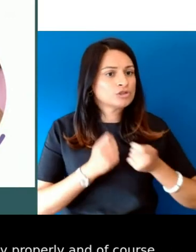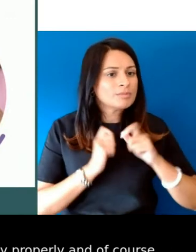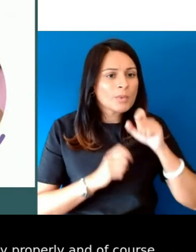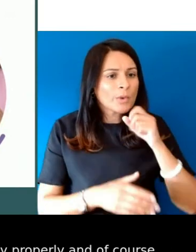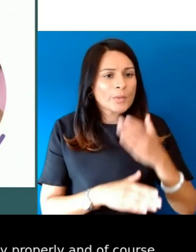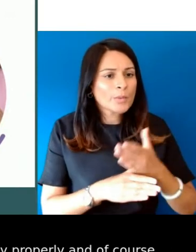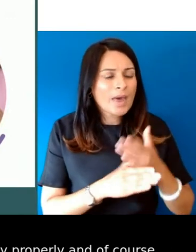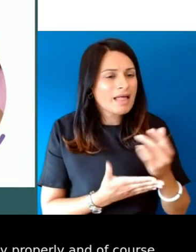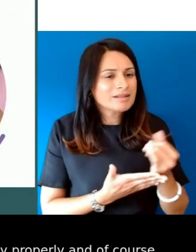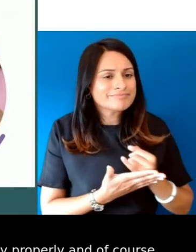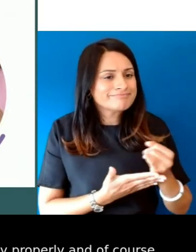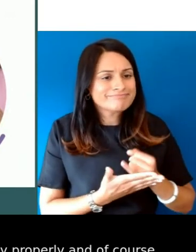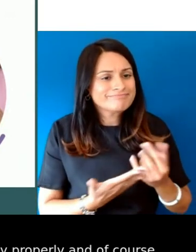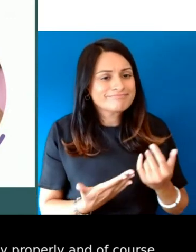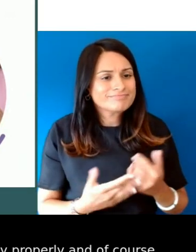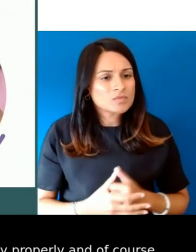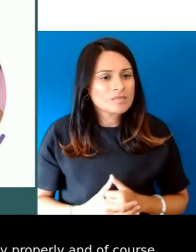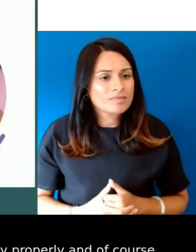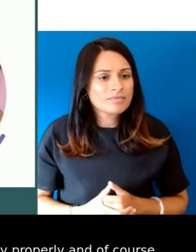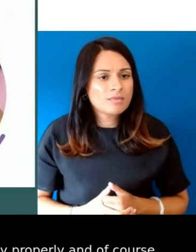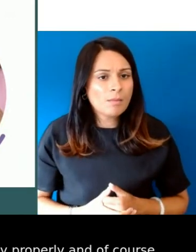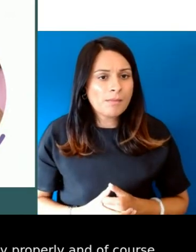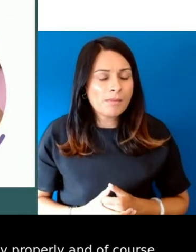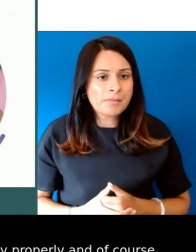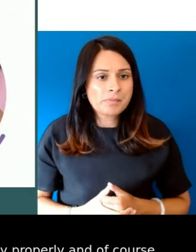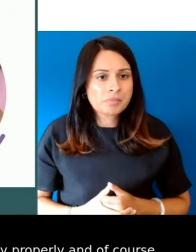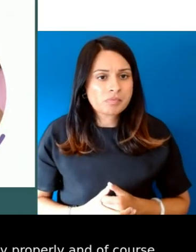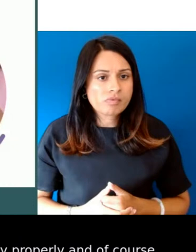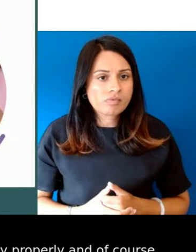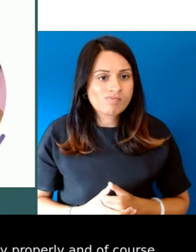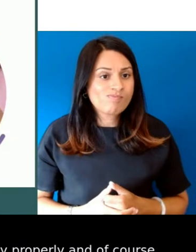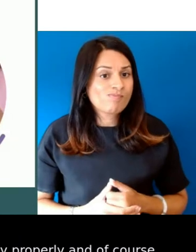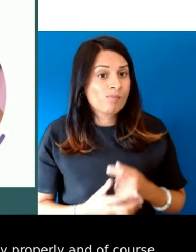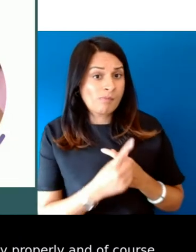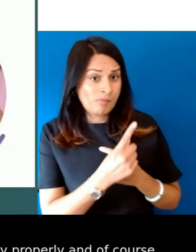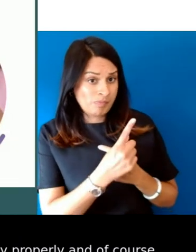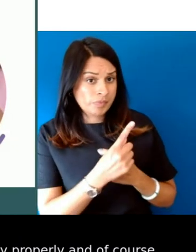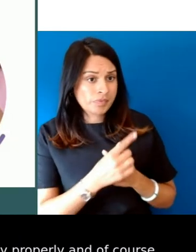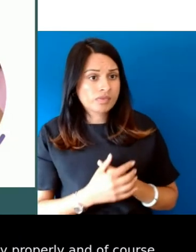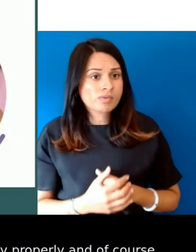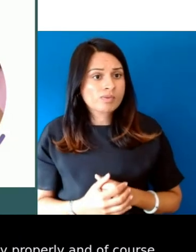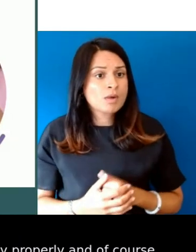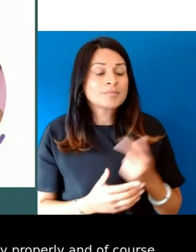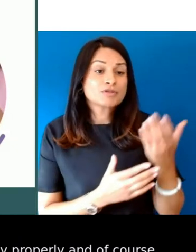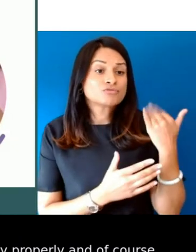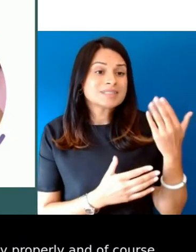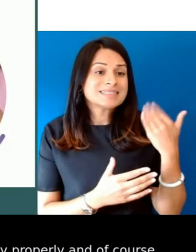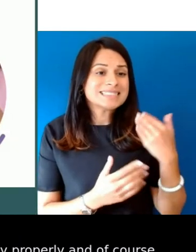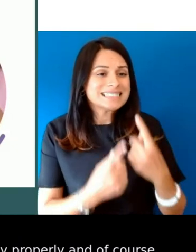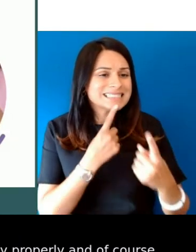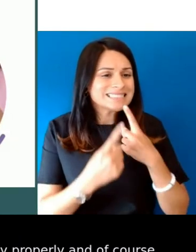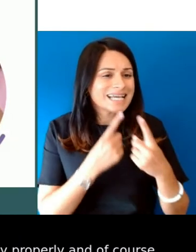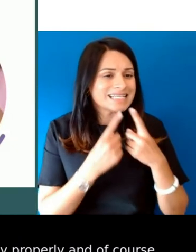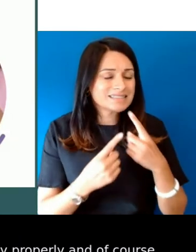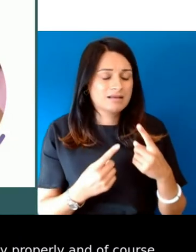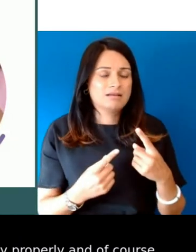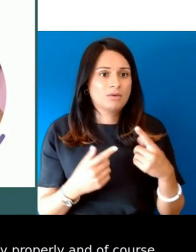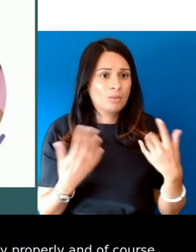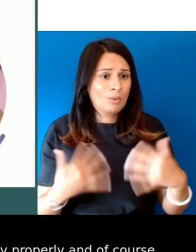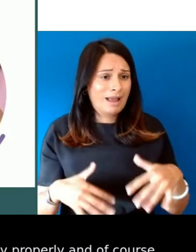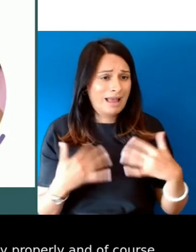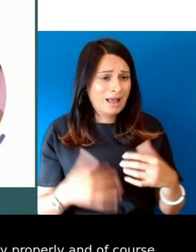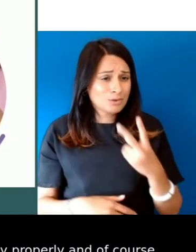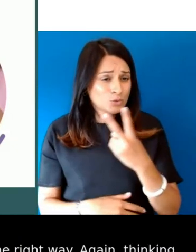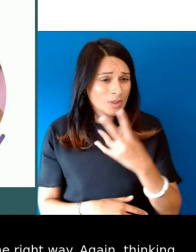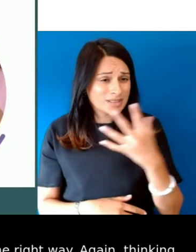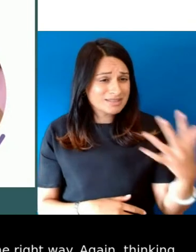way and again thinking about adherence we know some recent data came out that had a staggering 25 of